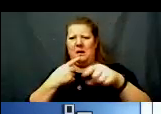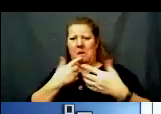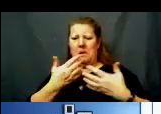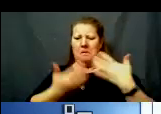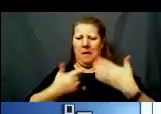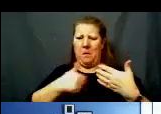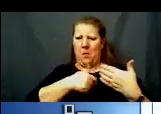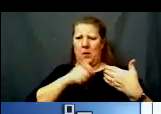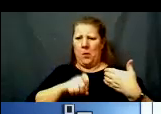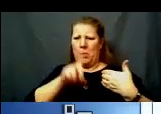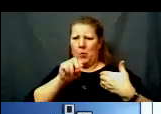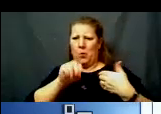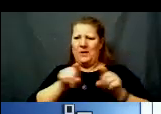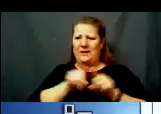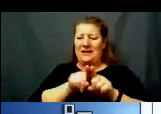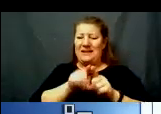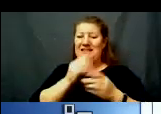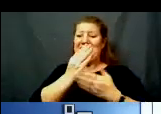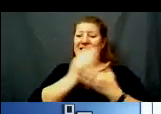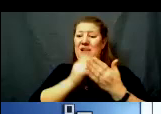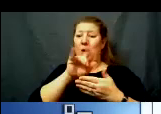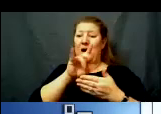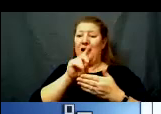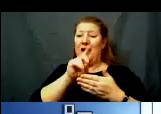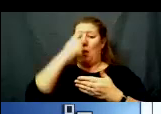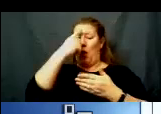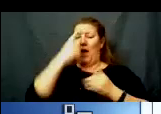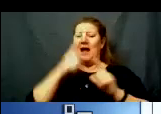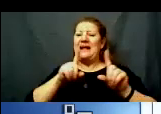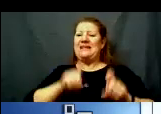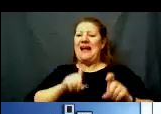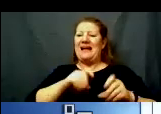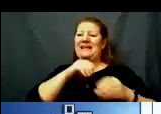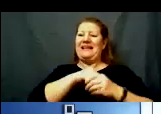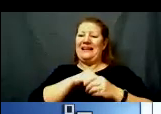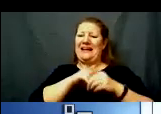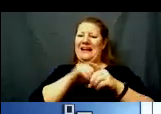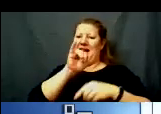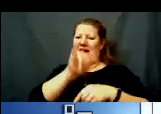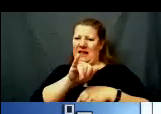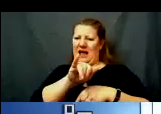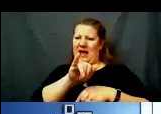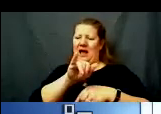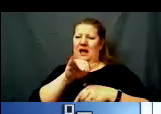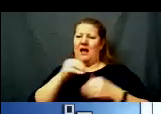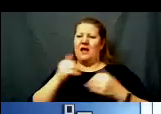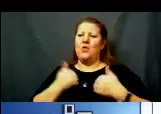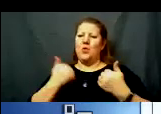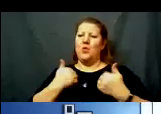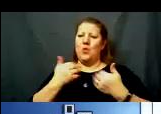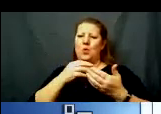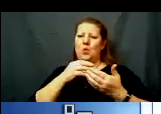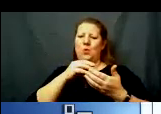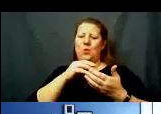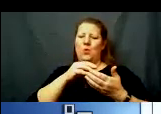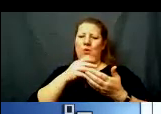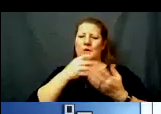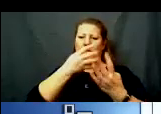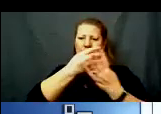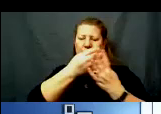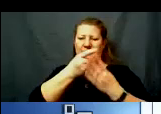Somebody had the bright idea to do that in the prison system and in the juvenile detention system. They have 11 juvenile